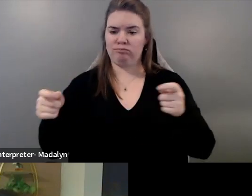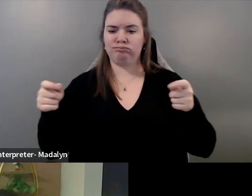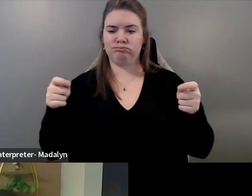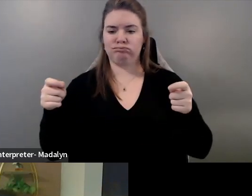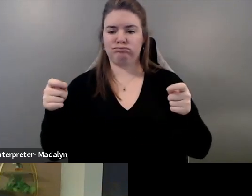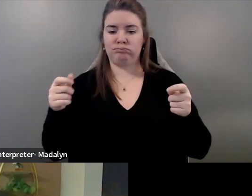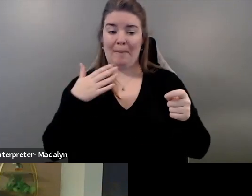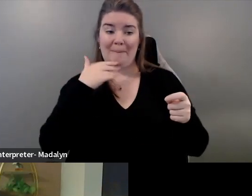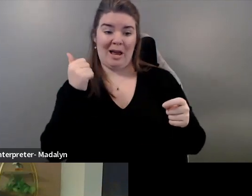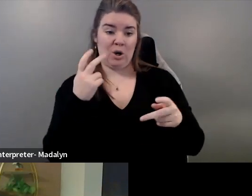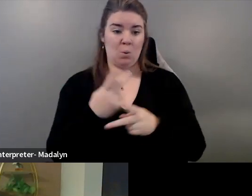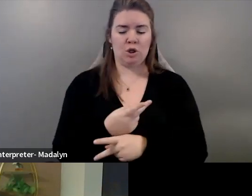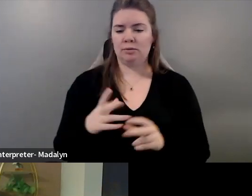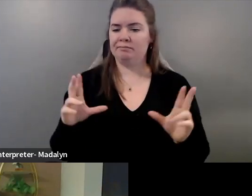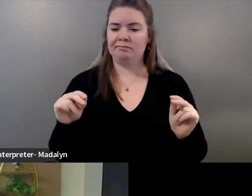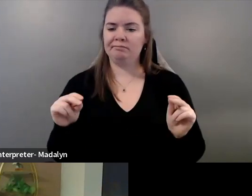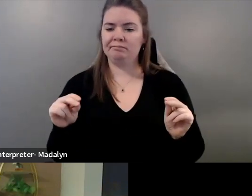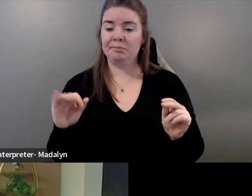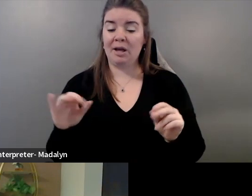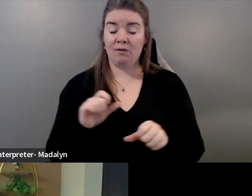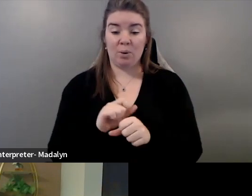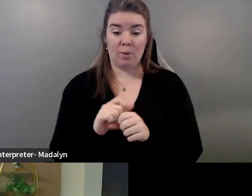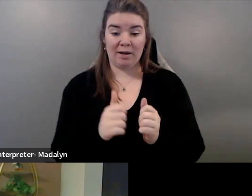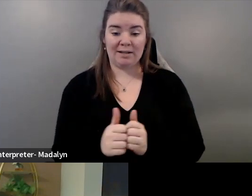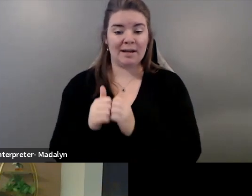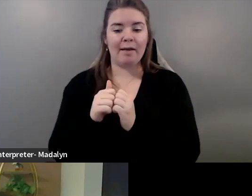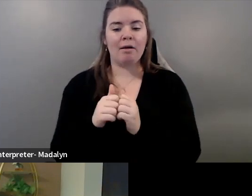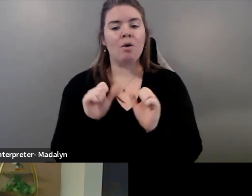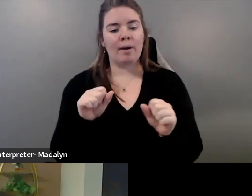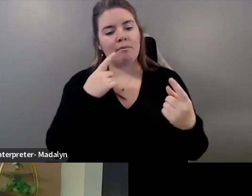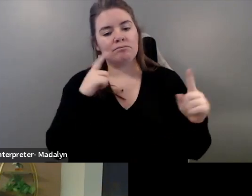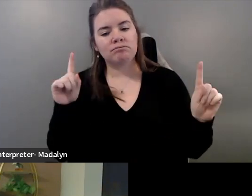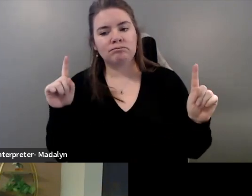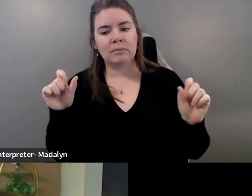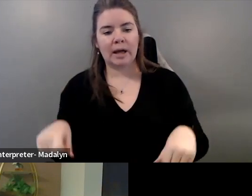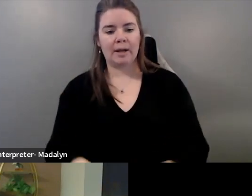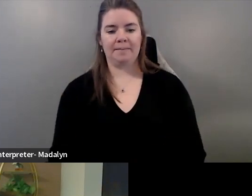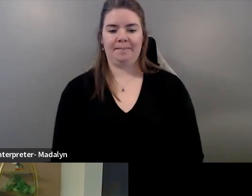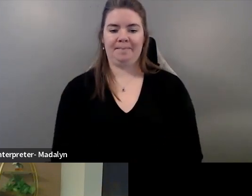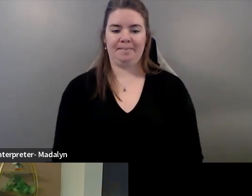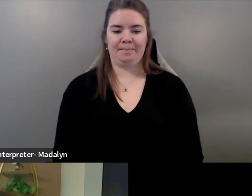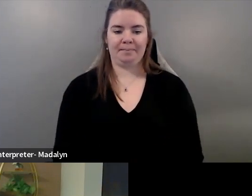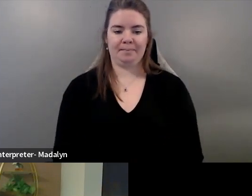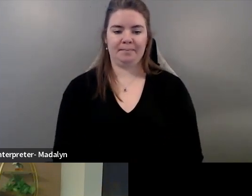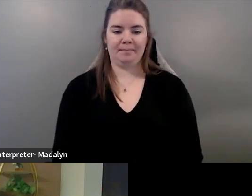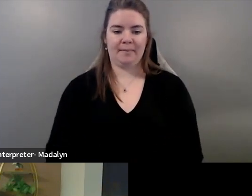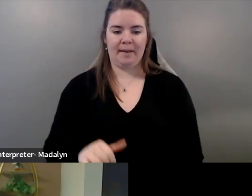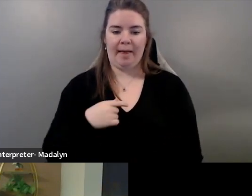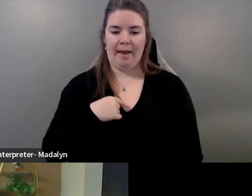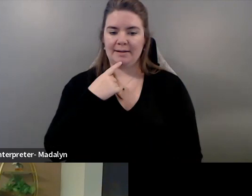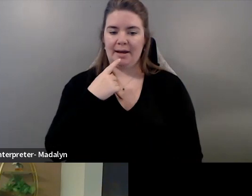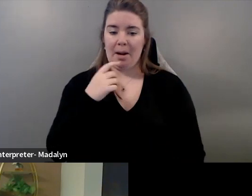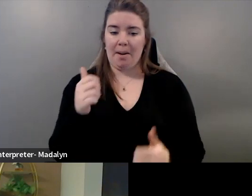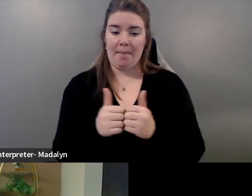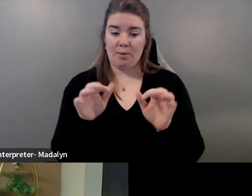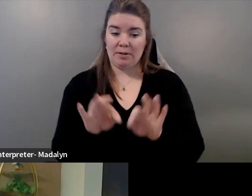if we remember that, if we all work together, we can make this happen. So, like I said, the most important thing to remember is